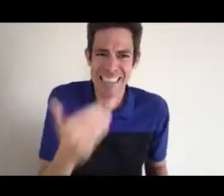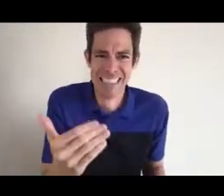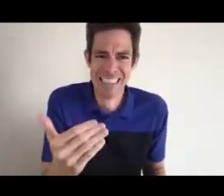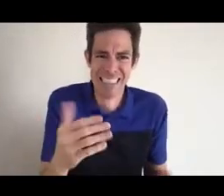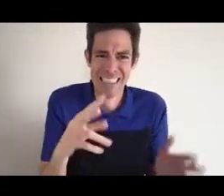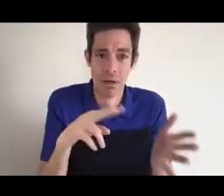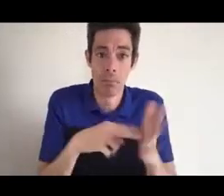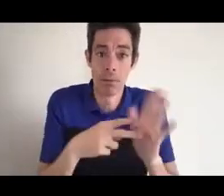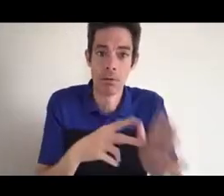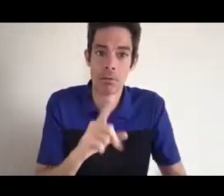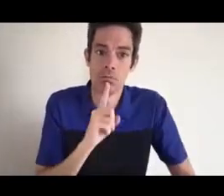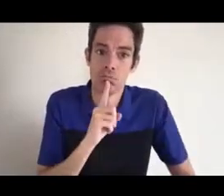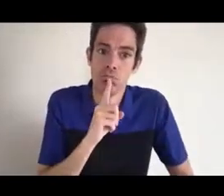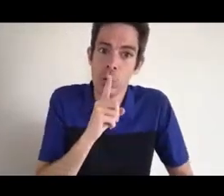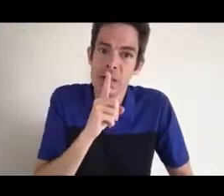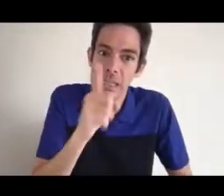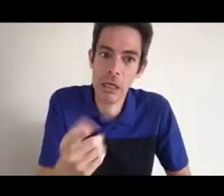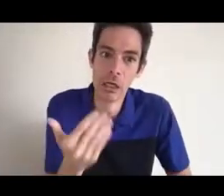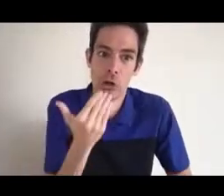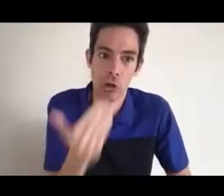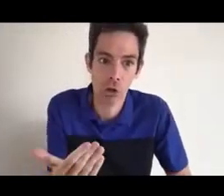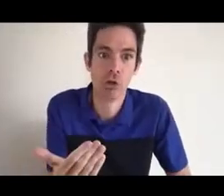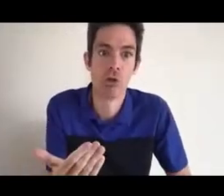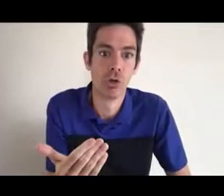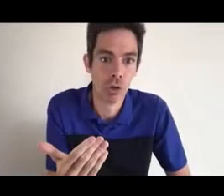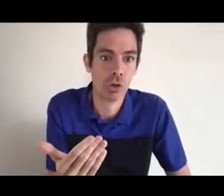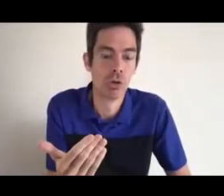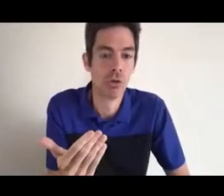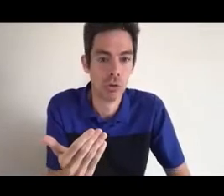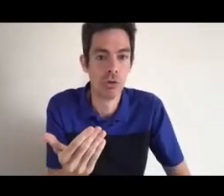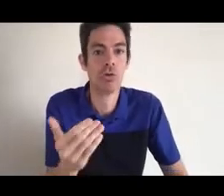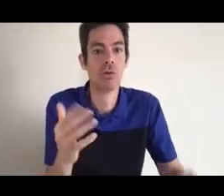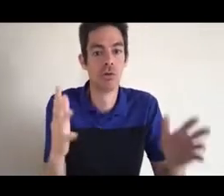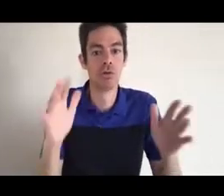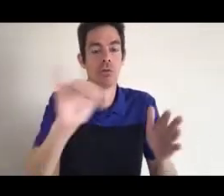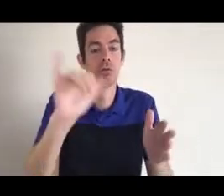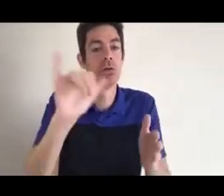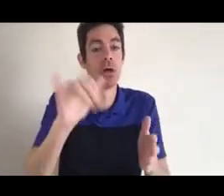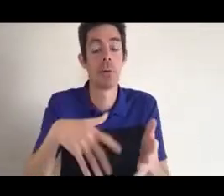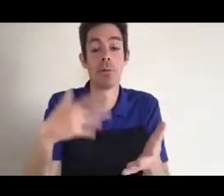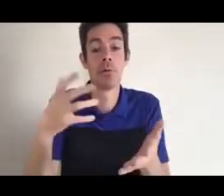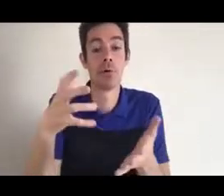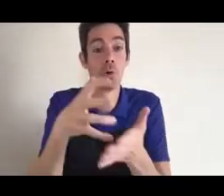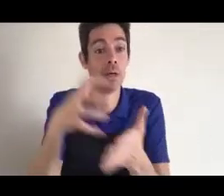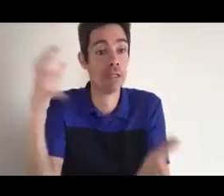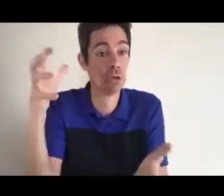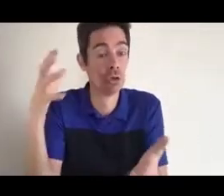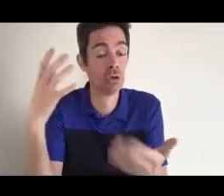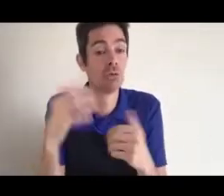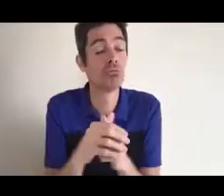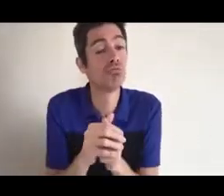good. If it's really good, that's the mouth morpheme that I use.